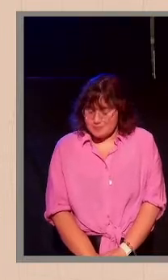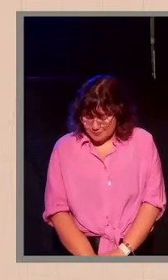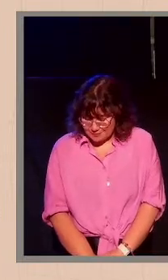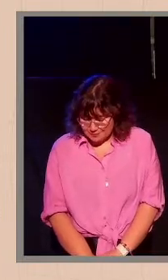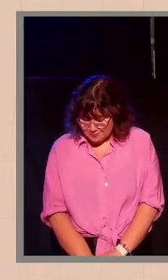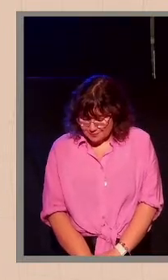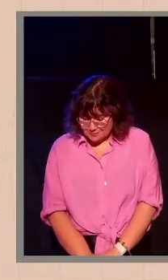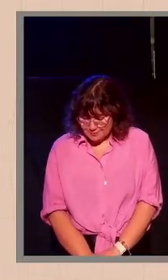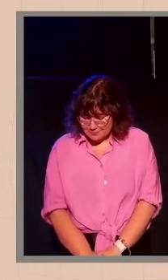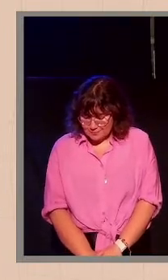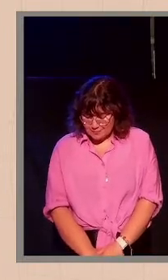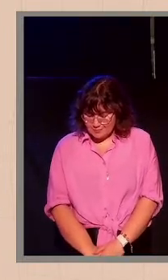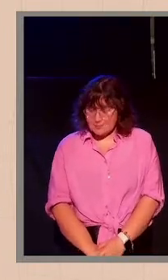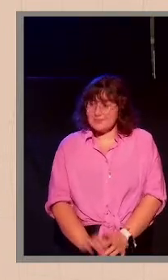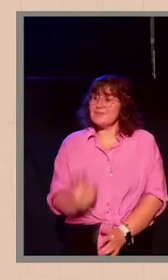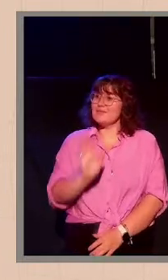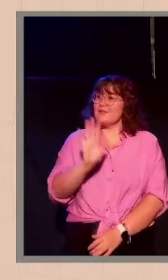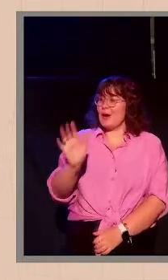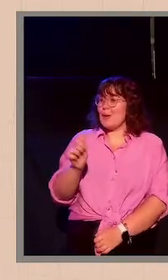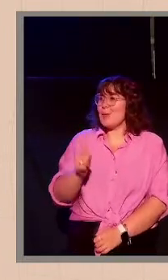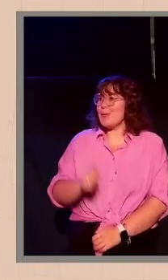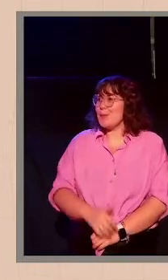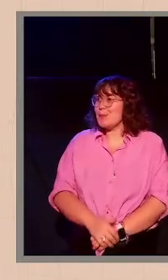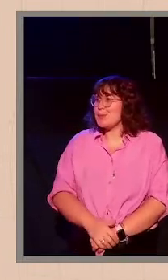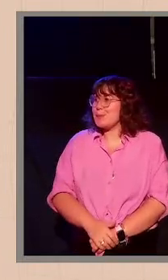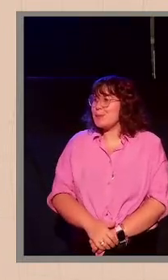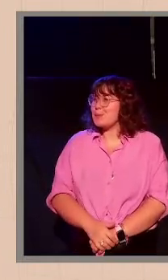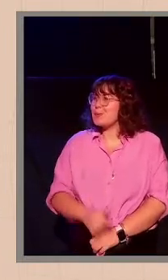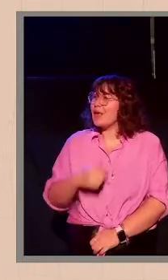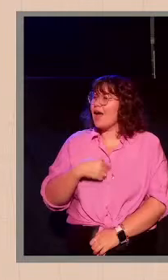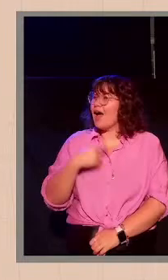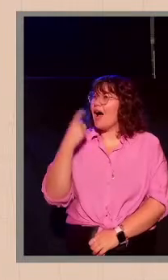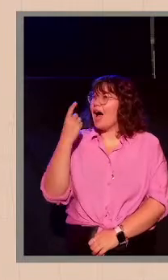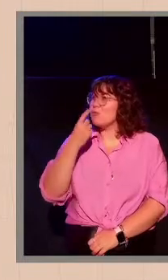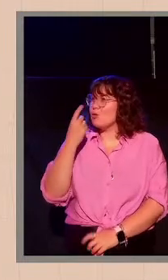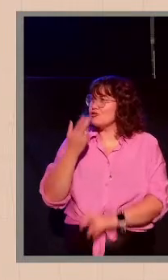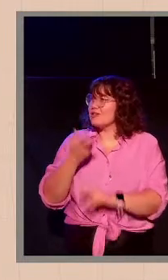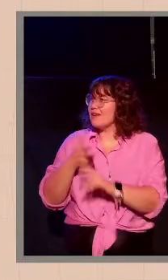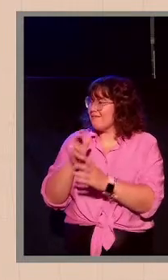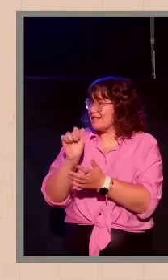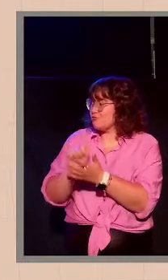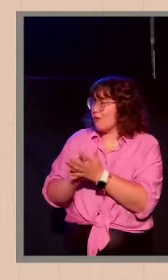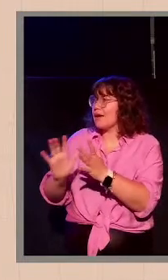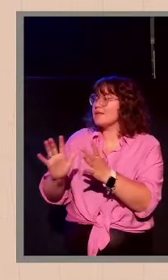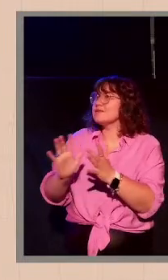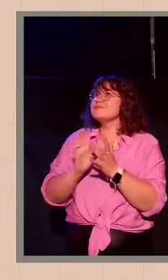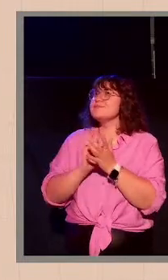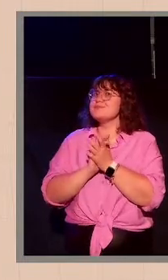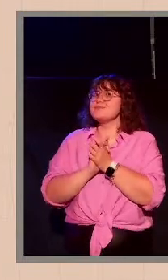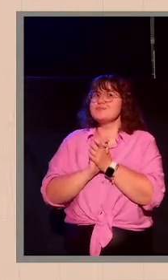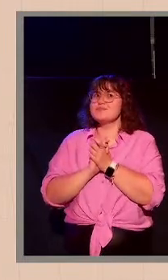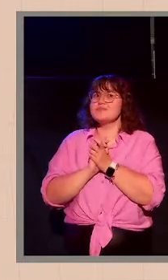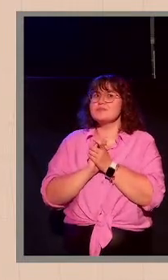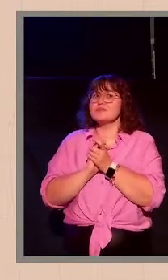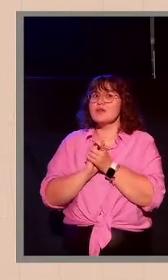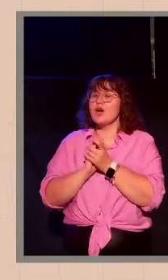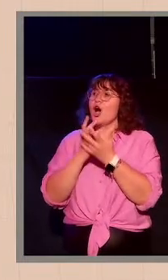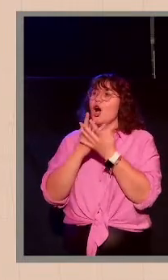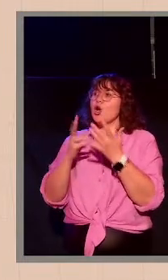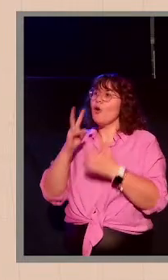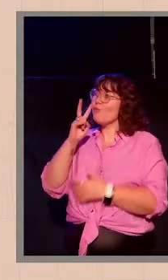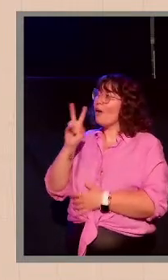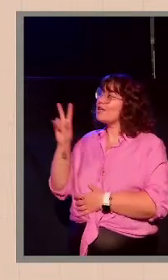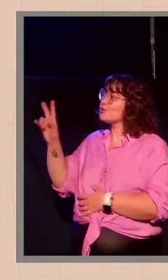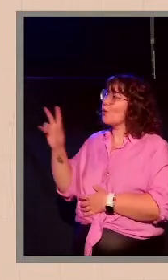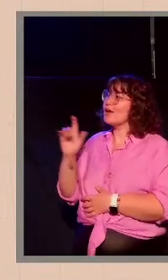Oh yeah, I was just wondering, well, if I've got this right, it's a lot of what I just saw, it was kind of